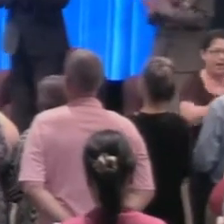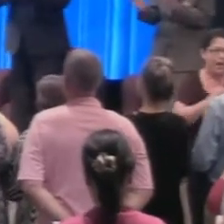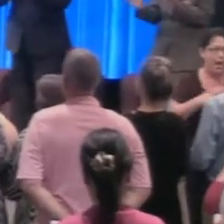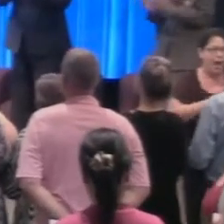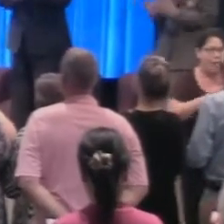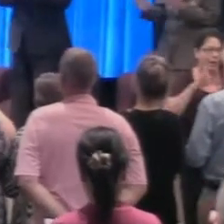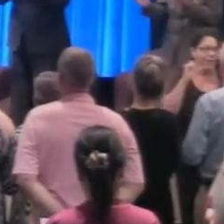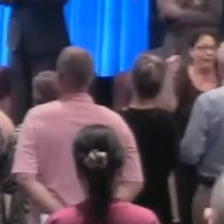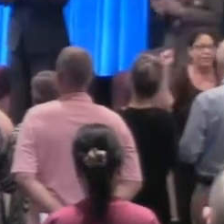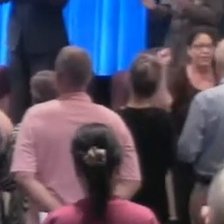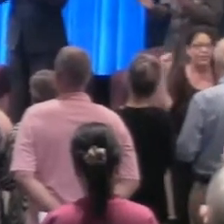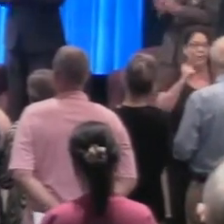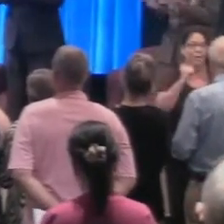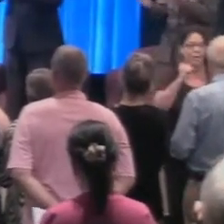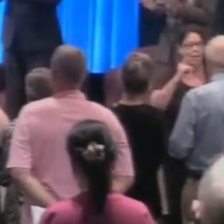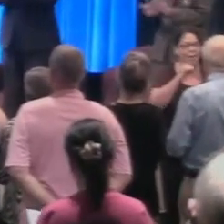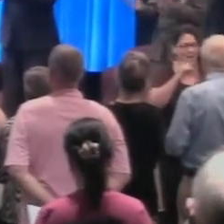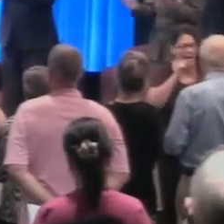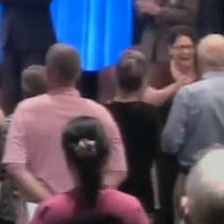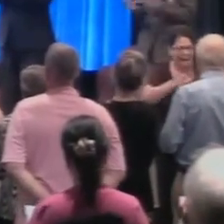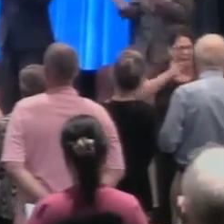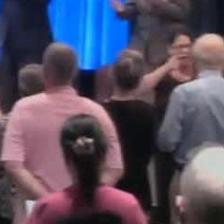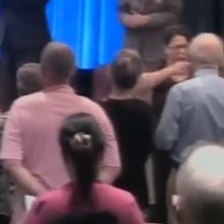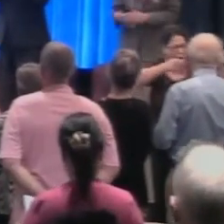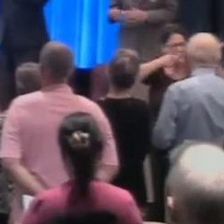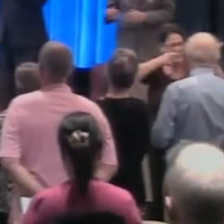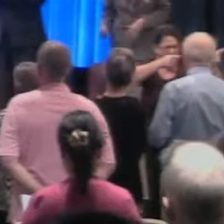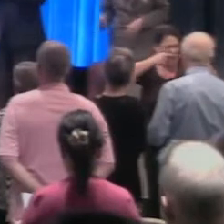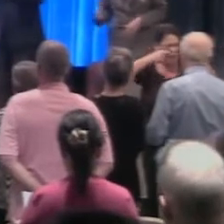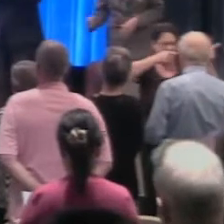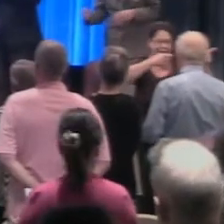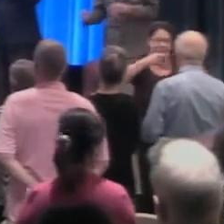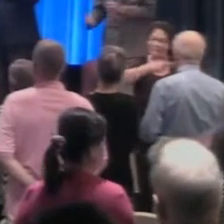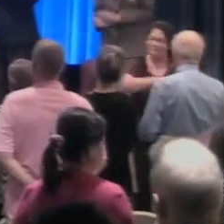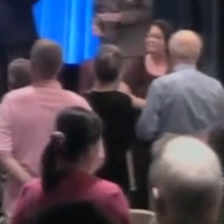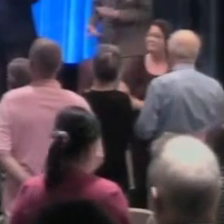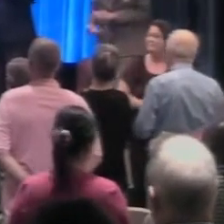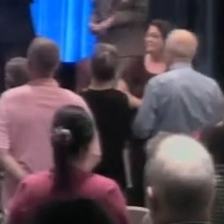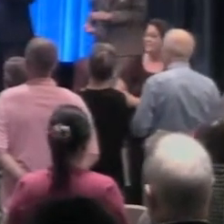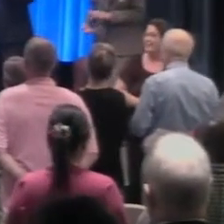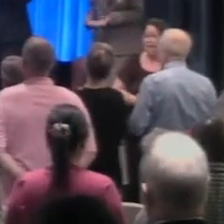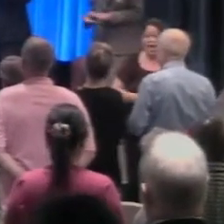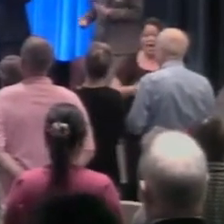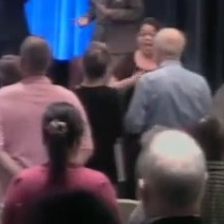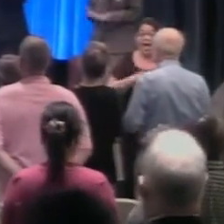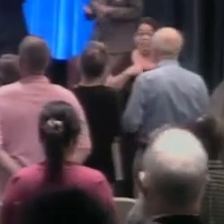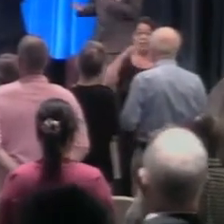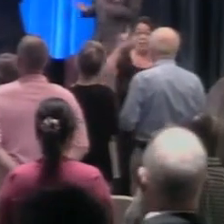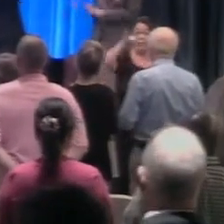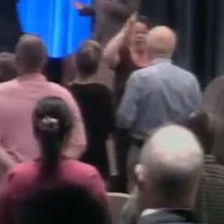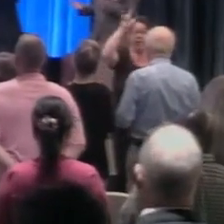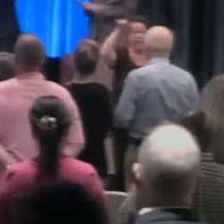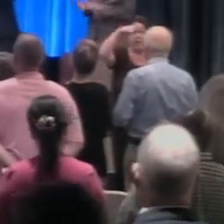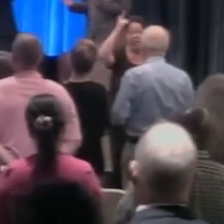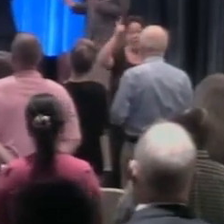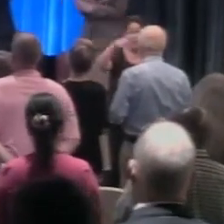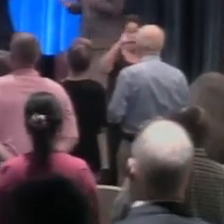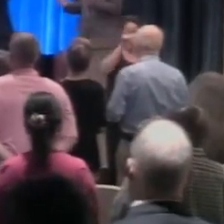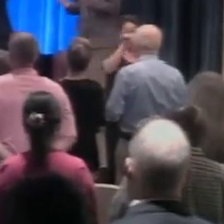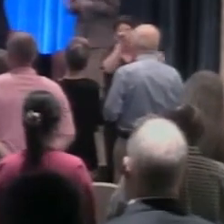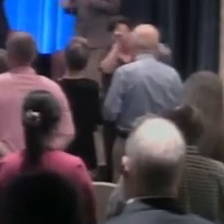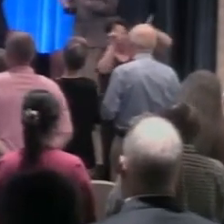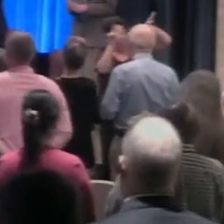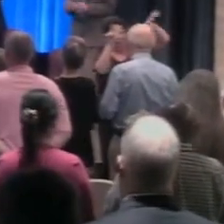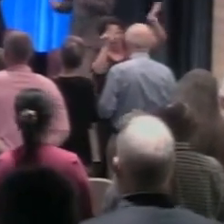our thunder. Adam boy, giving the gun. Down we dive, starting our plane